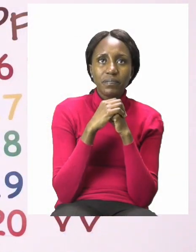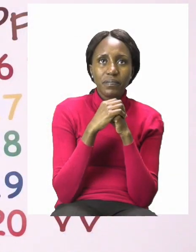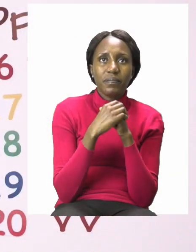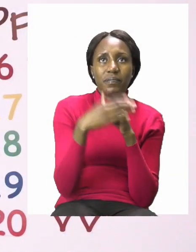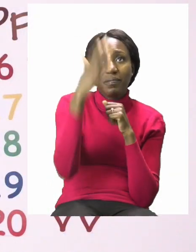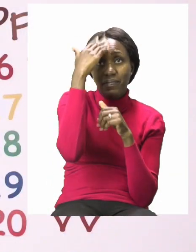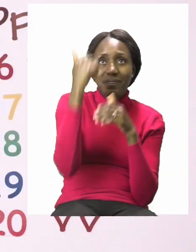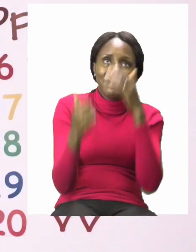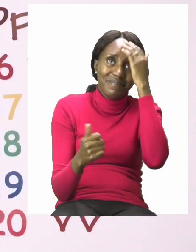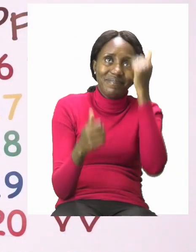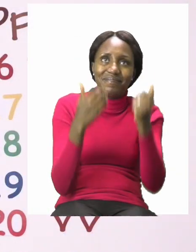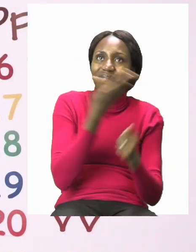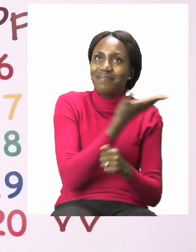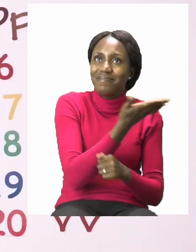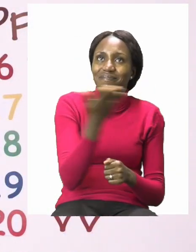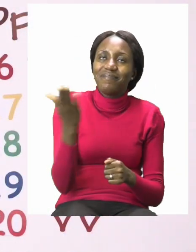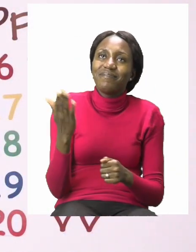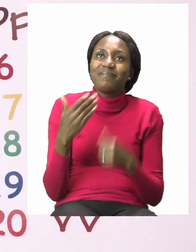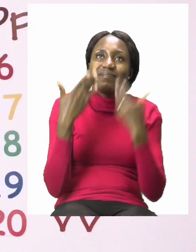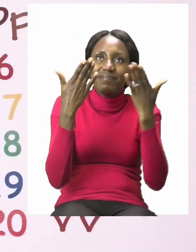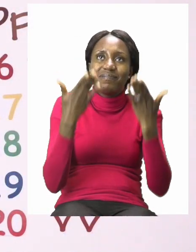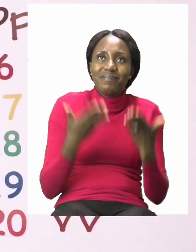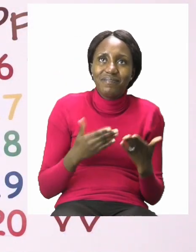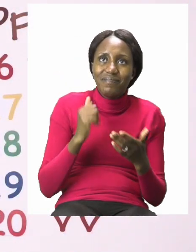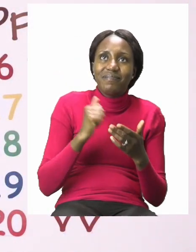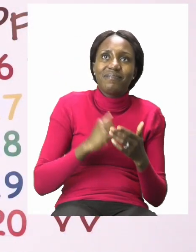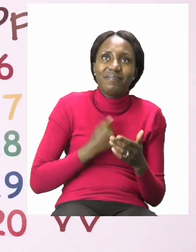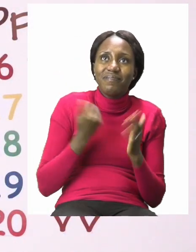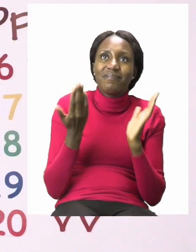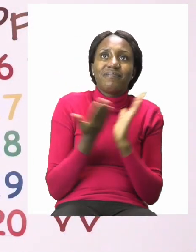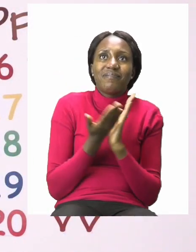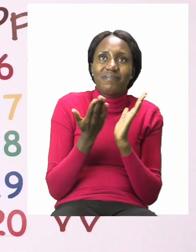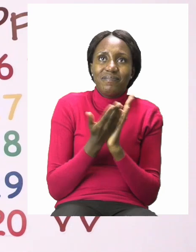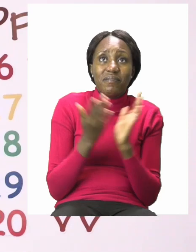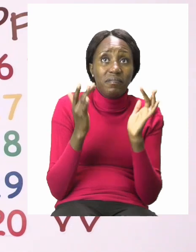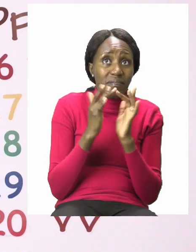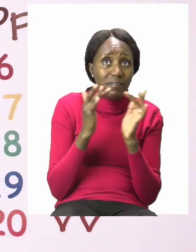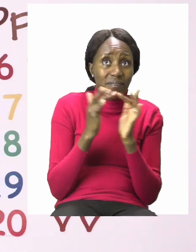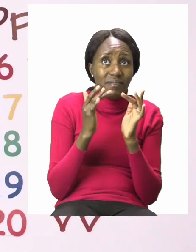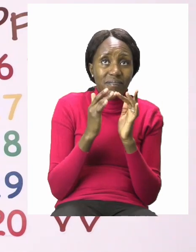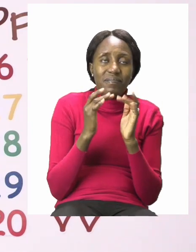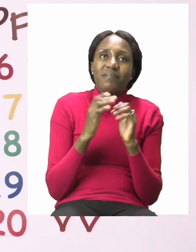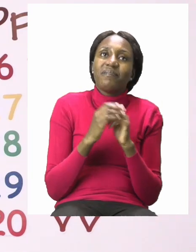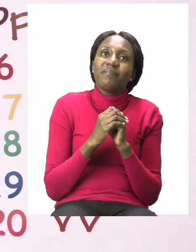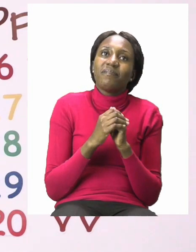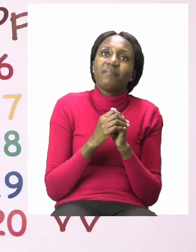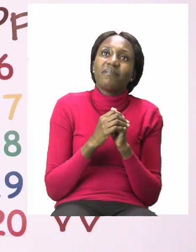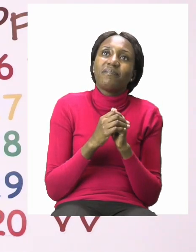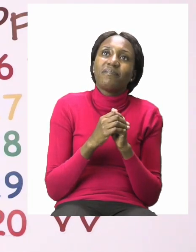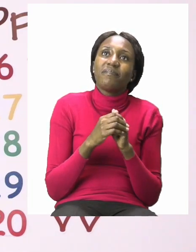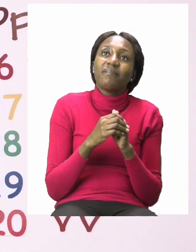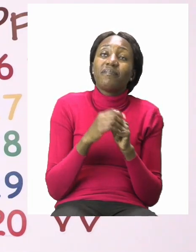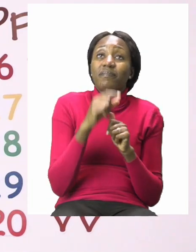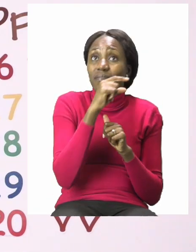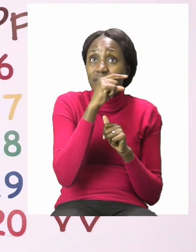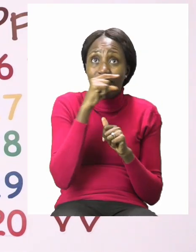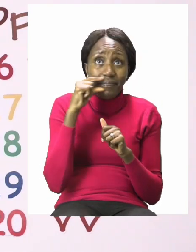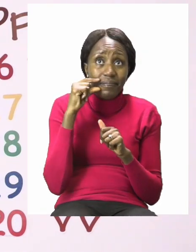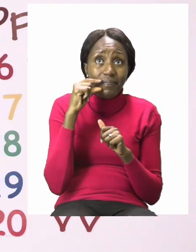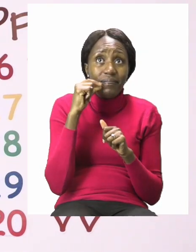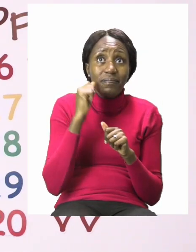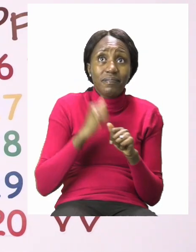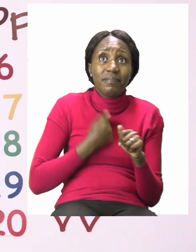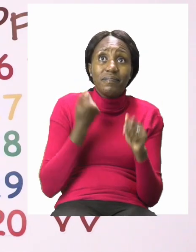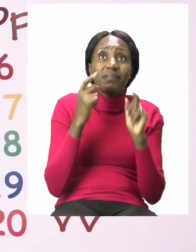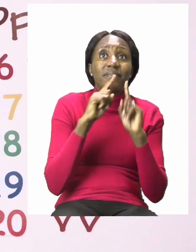Hello everyone and welcome to My Zone Online School. My name is Teacher Mutsa and